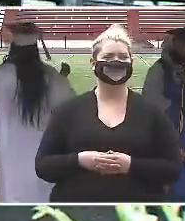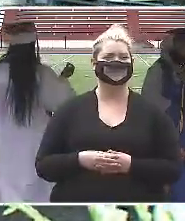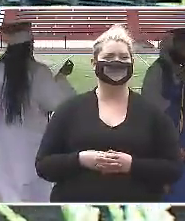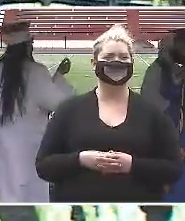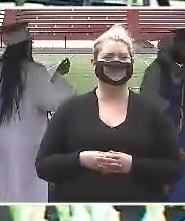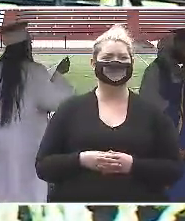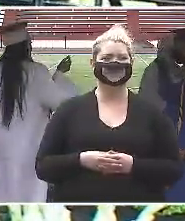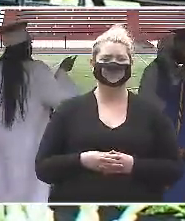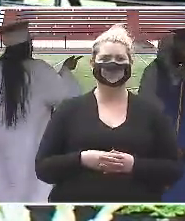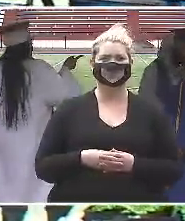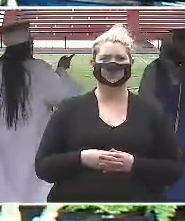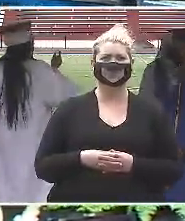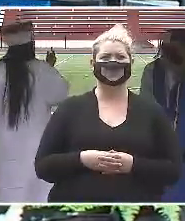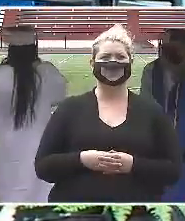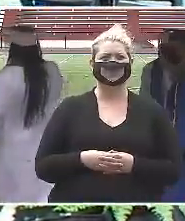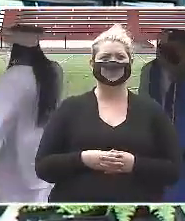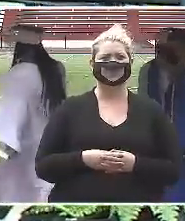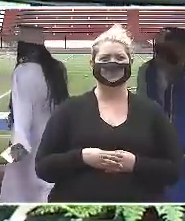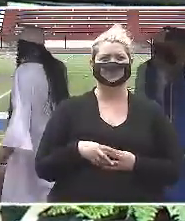Jamari Foster.